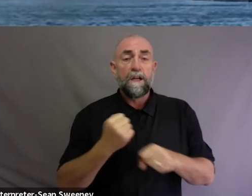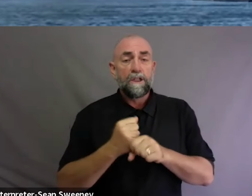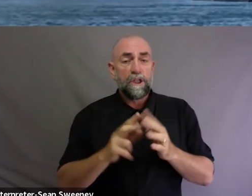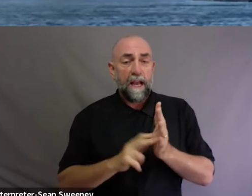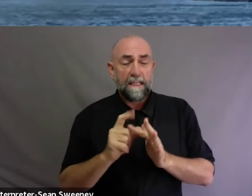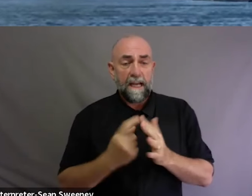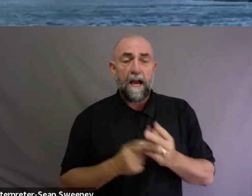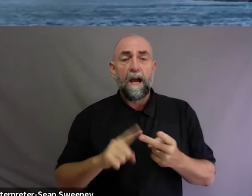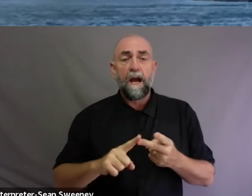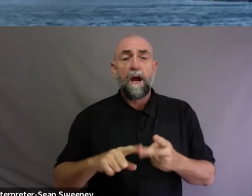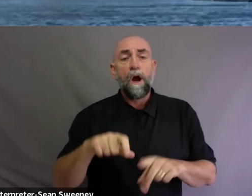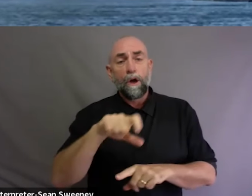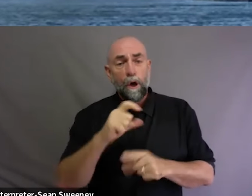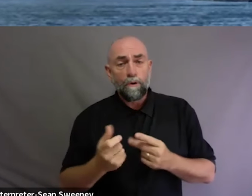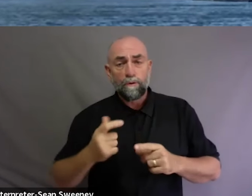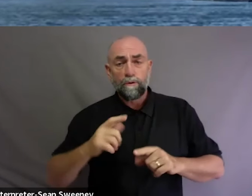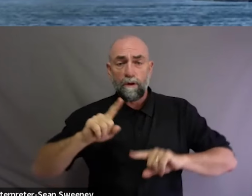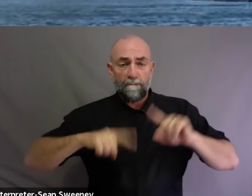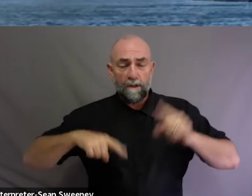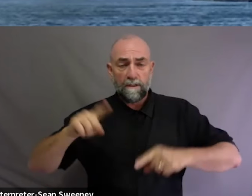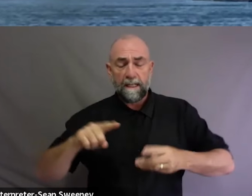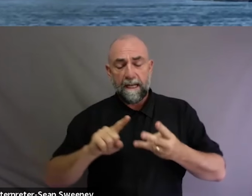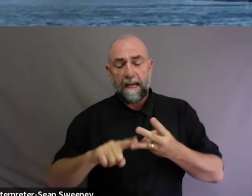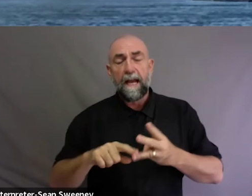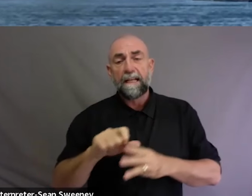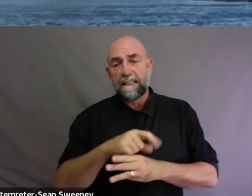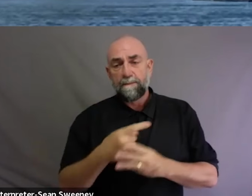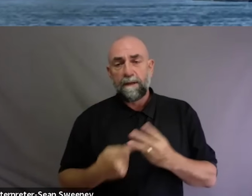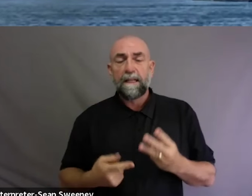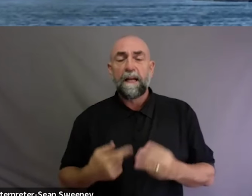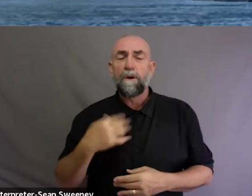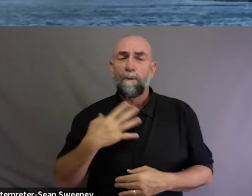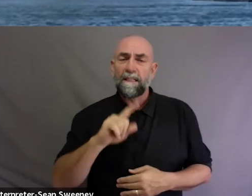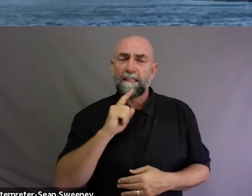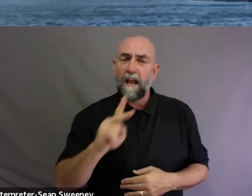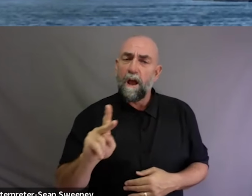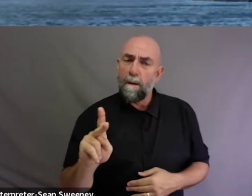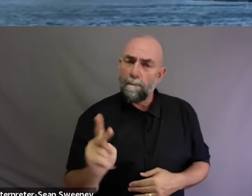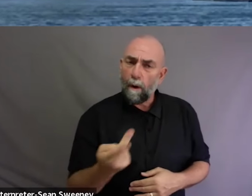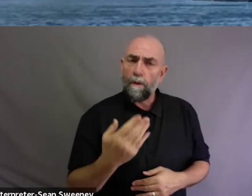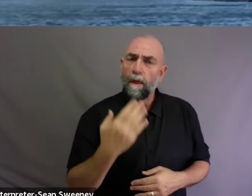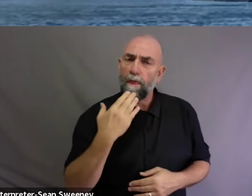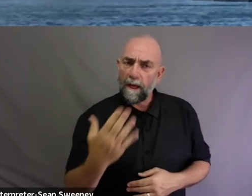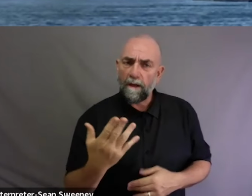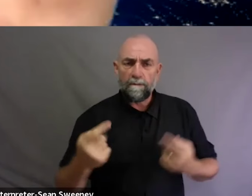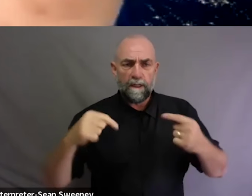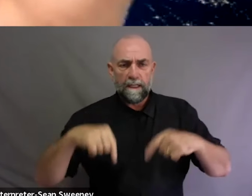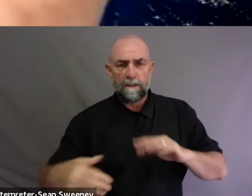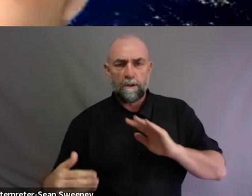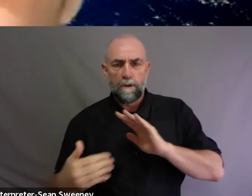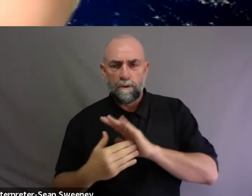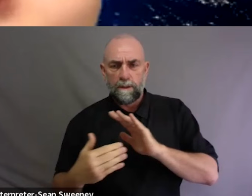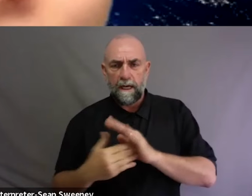and disability. So thank you both for being here today. Thanks,